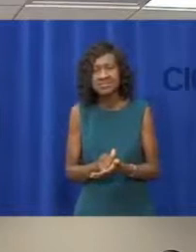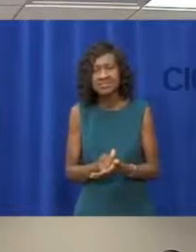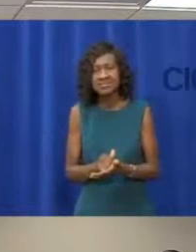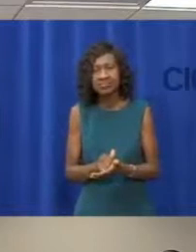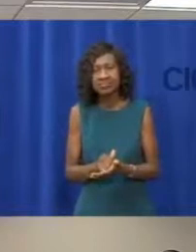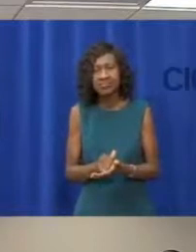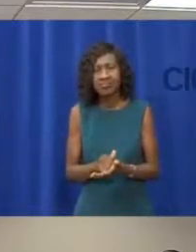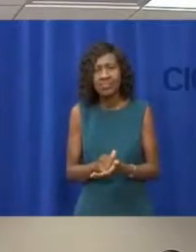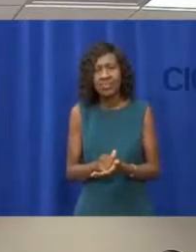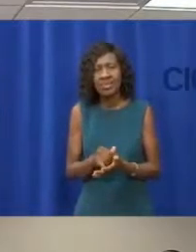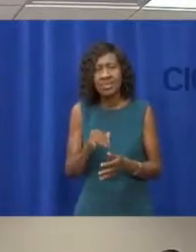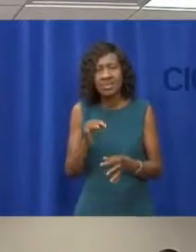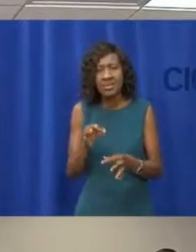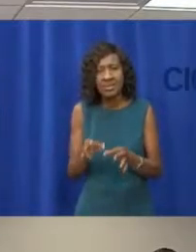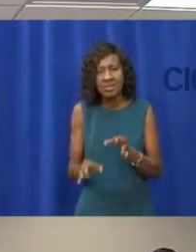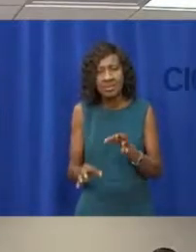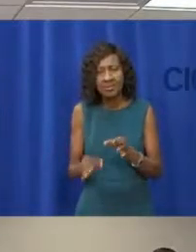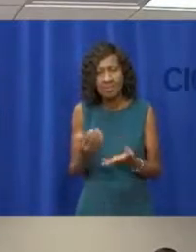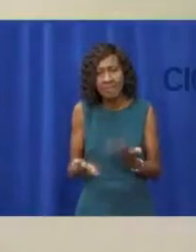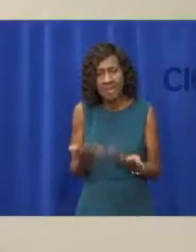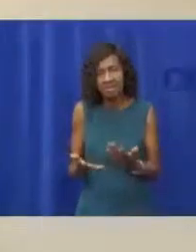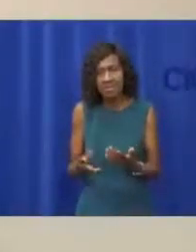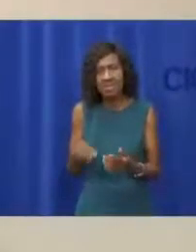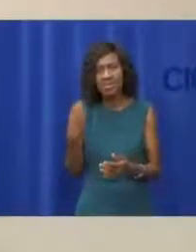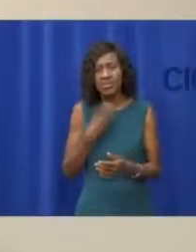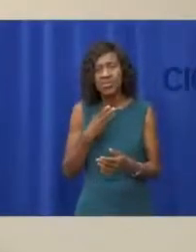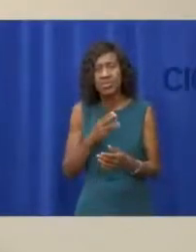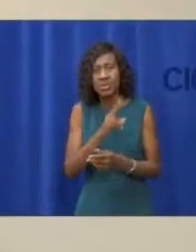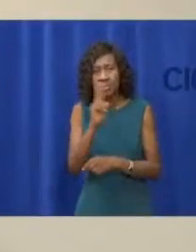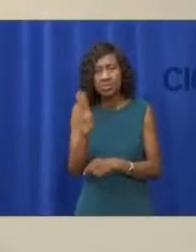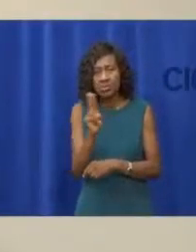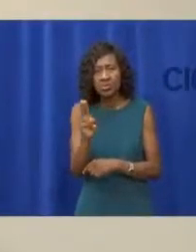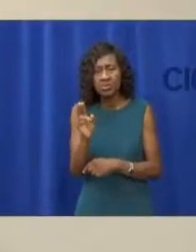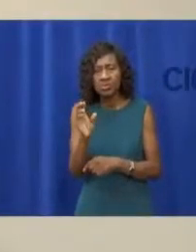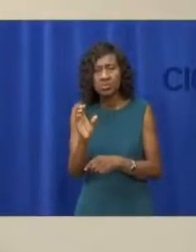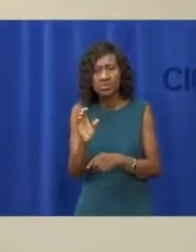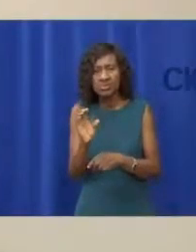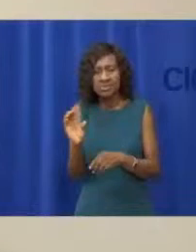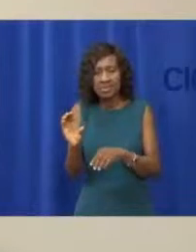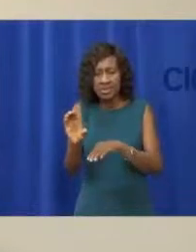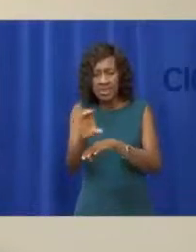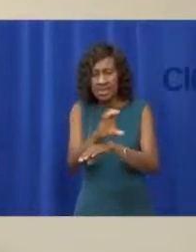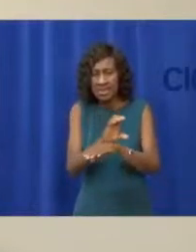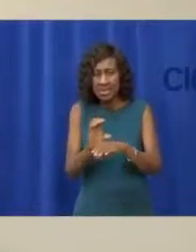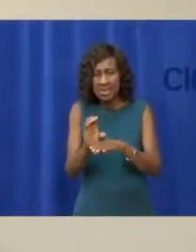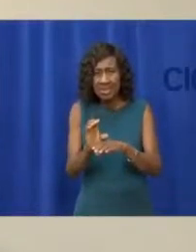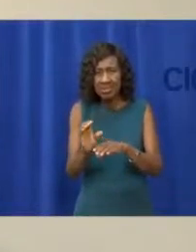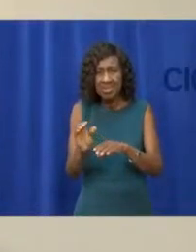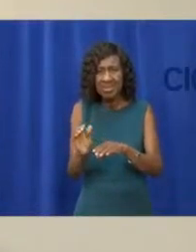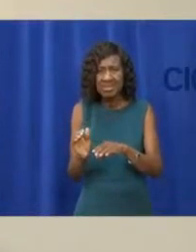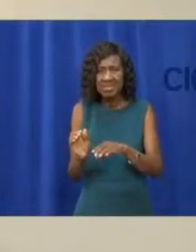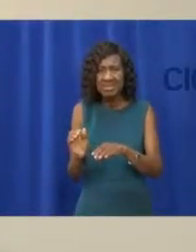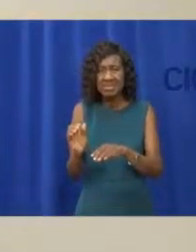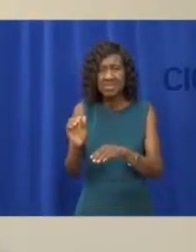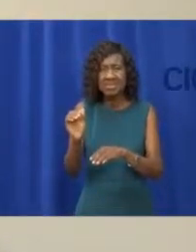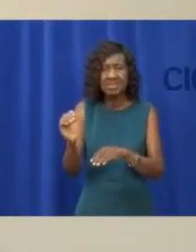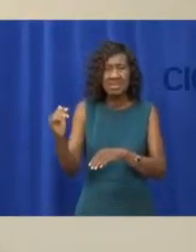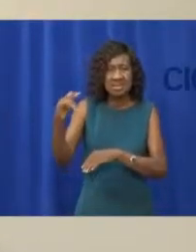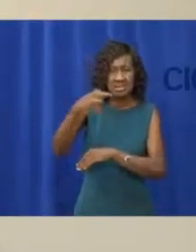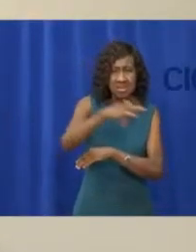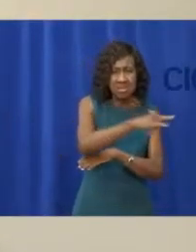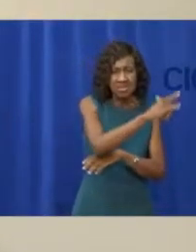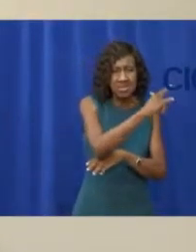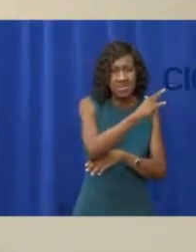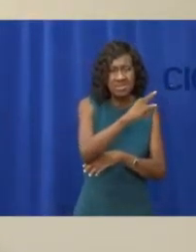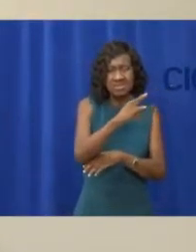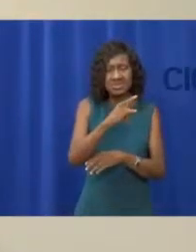have some Cayman Airways flights as well out of here, because over the course of the next few weeks, I expect we're going to